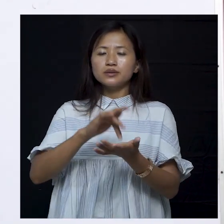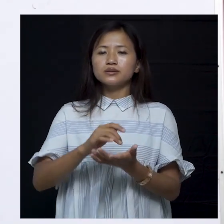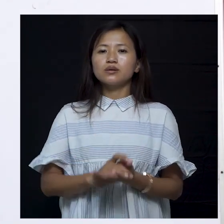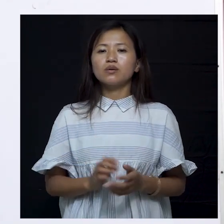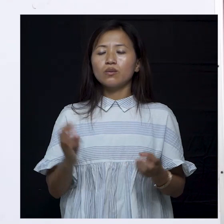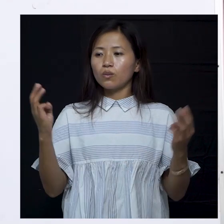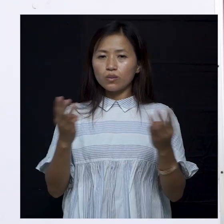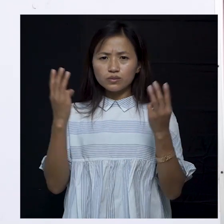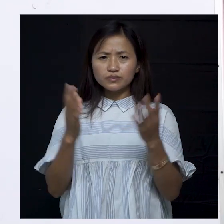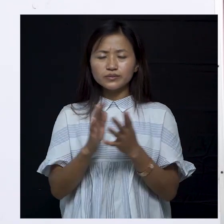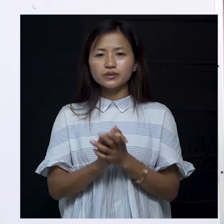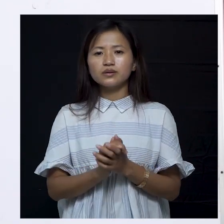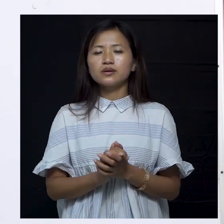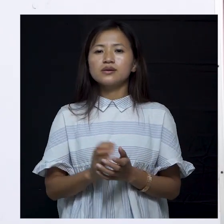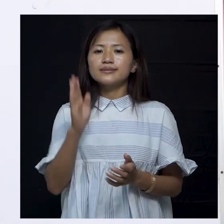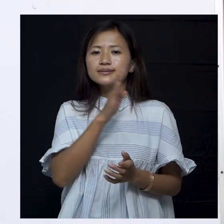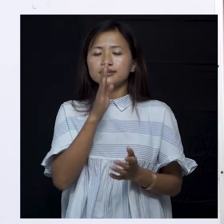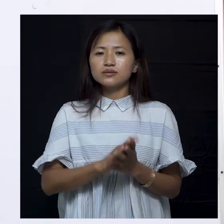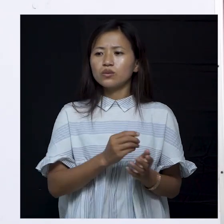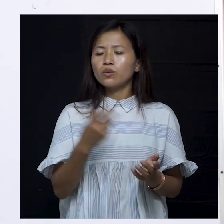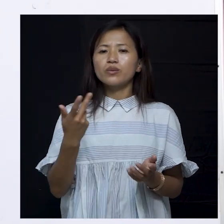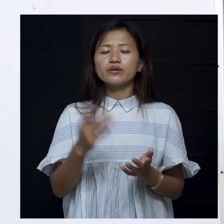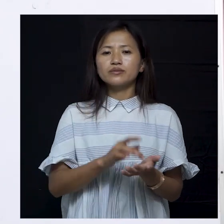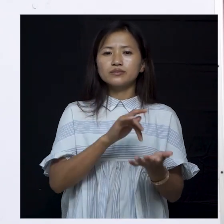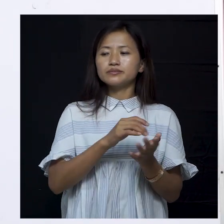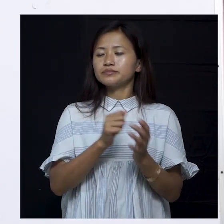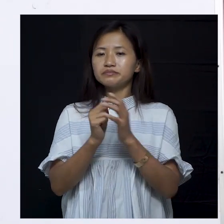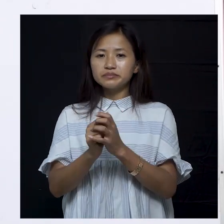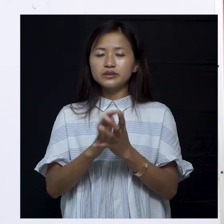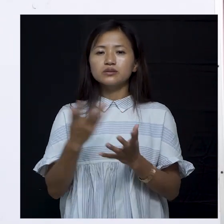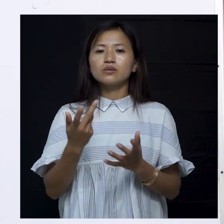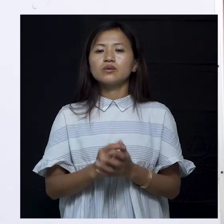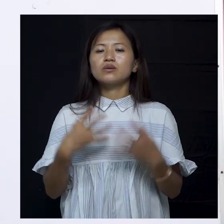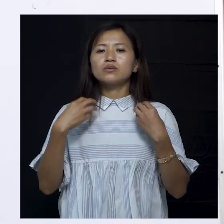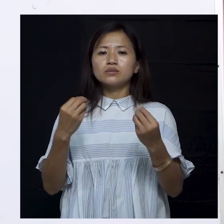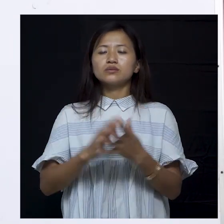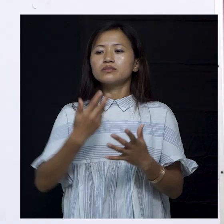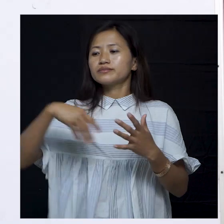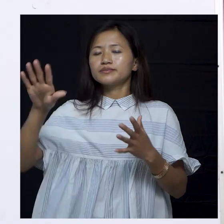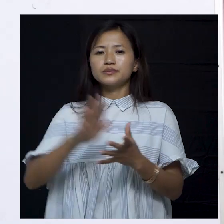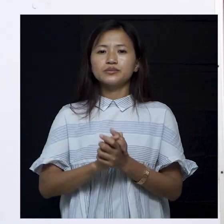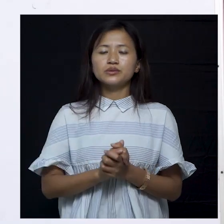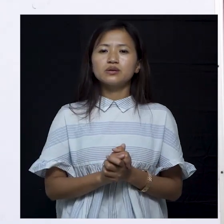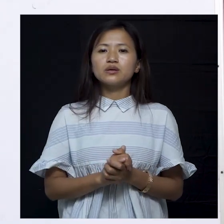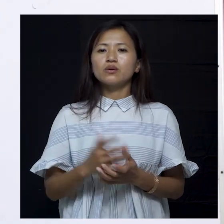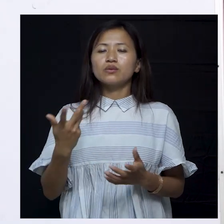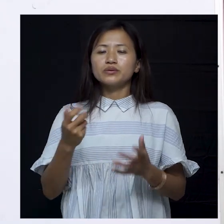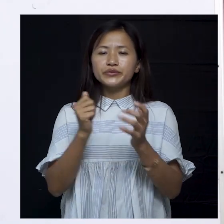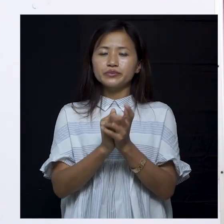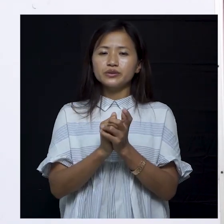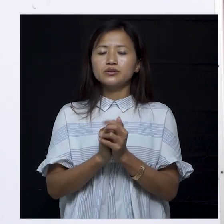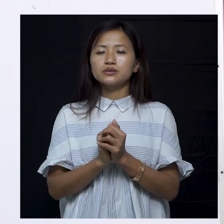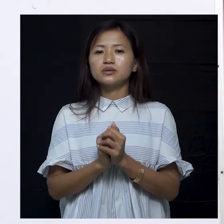wandering singers go wherever they please. Where do the wandering singers go? Wherever they please becomes